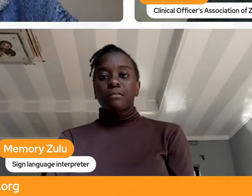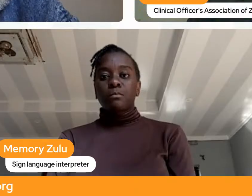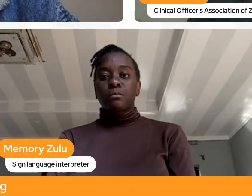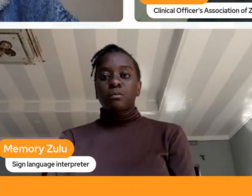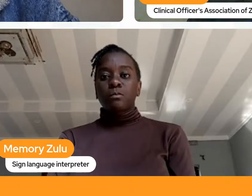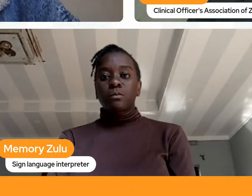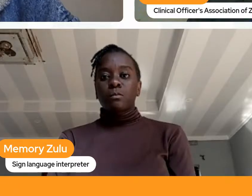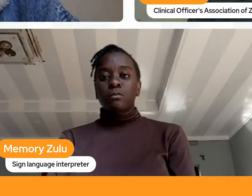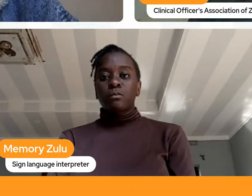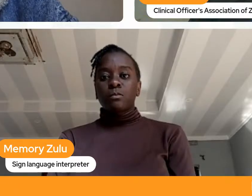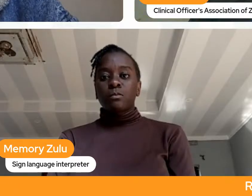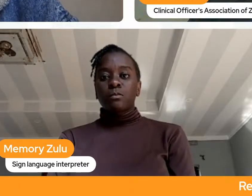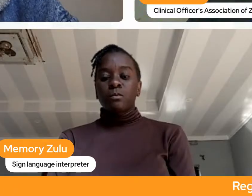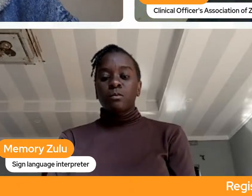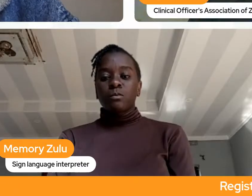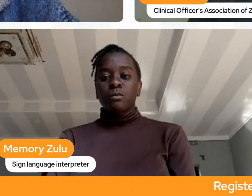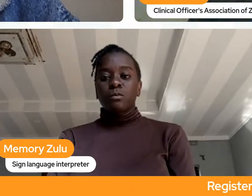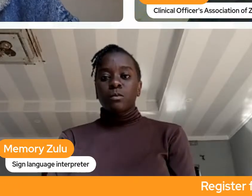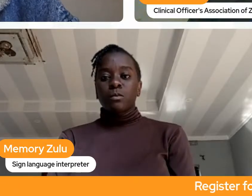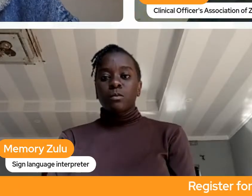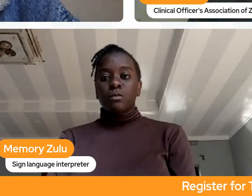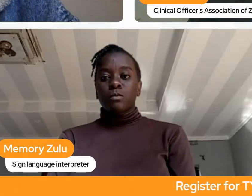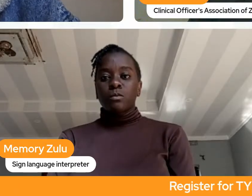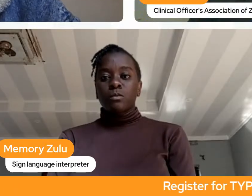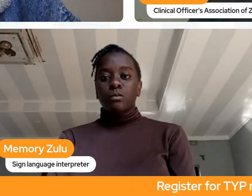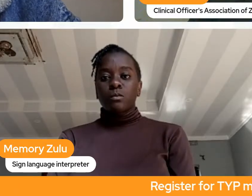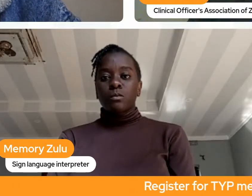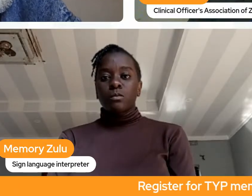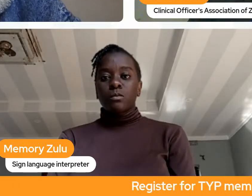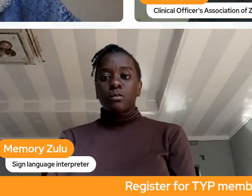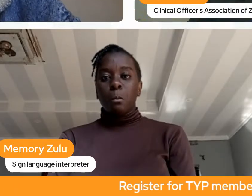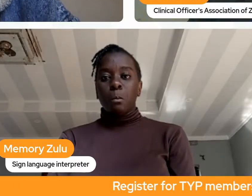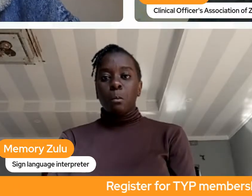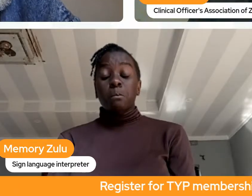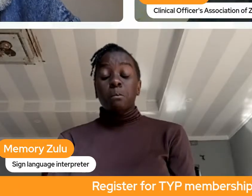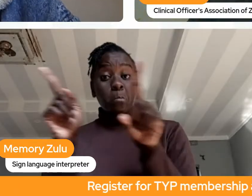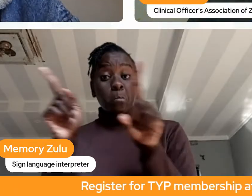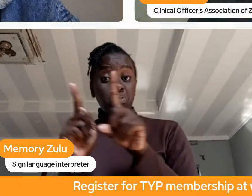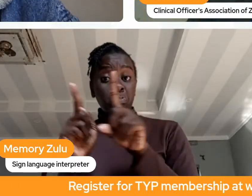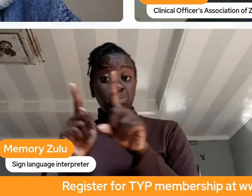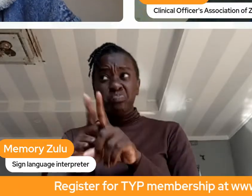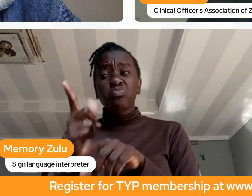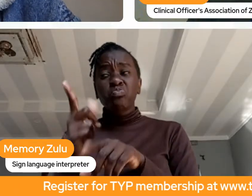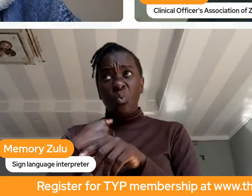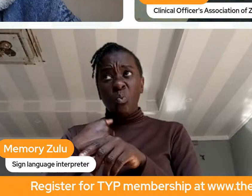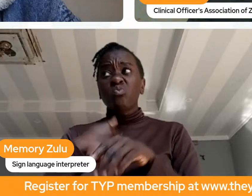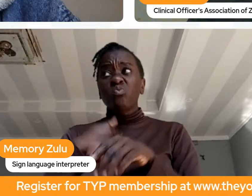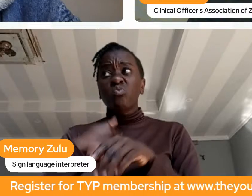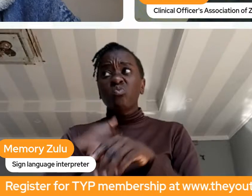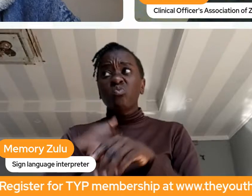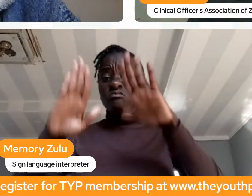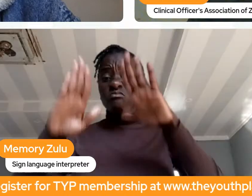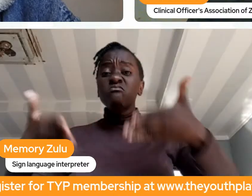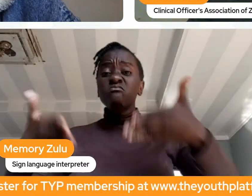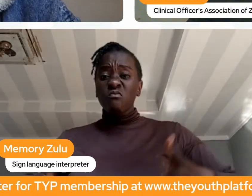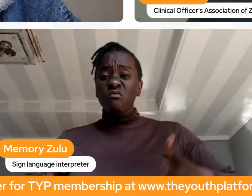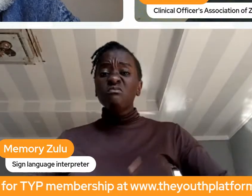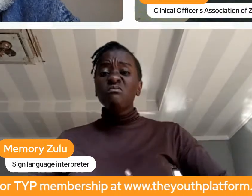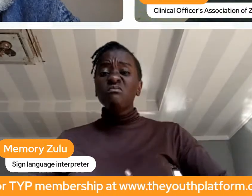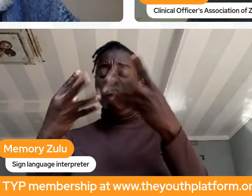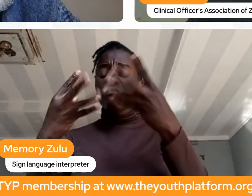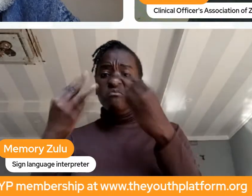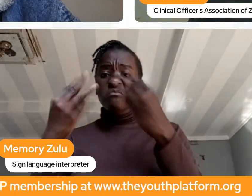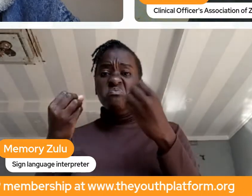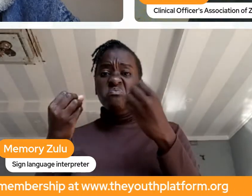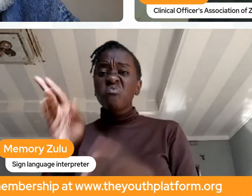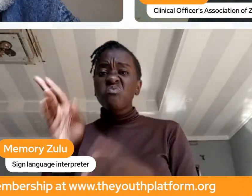hepatitis through the injection in case you are on certain drugs that requires an injection, because you tend to